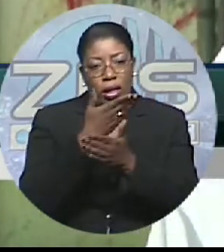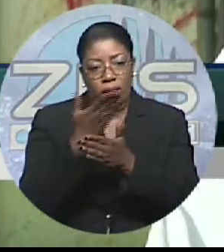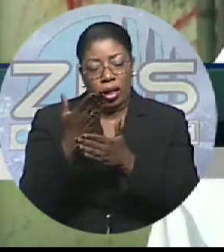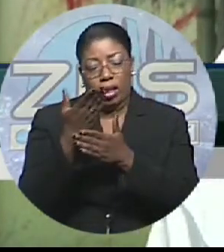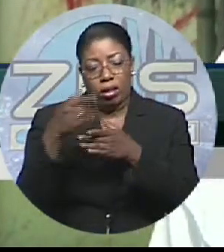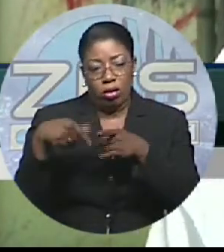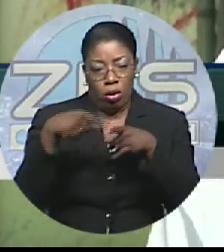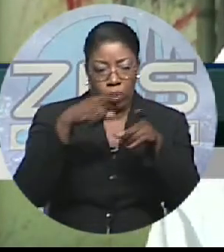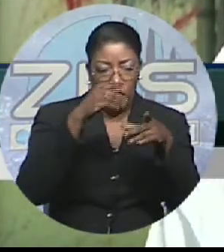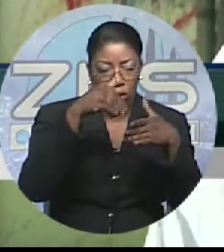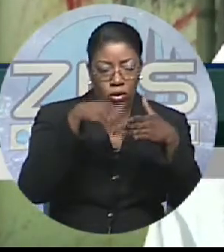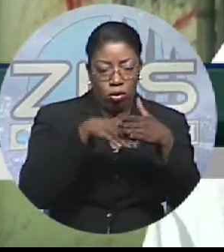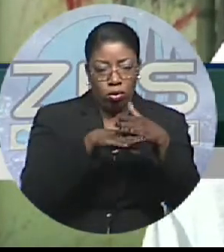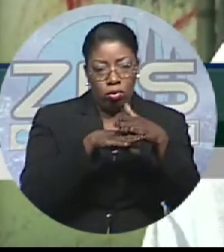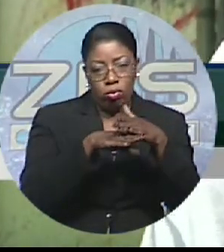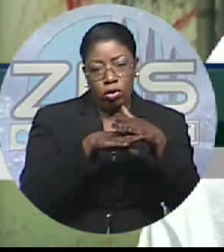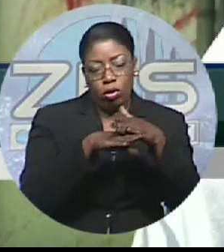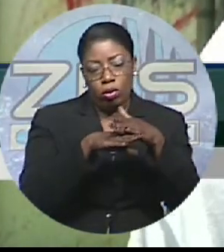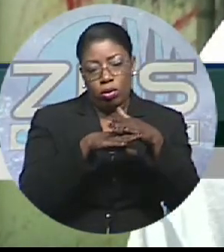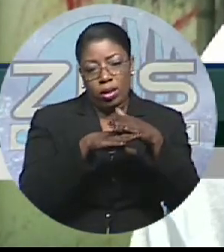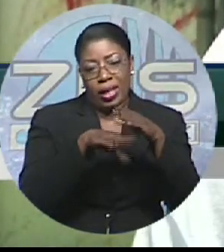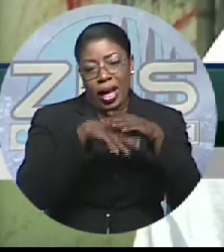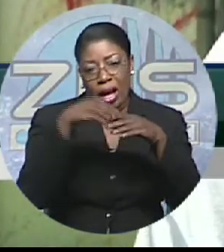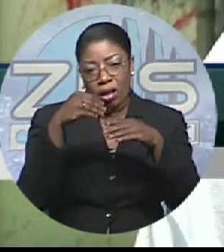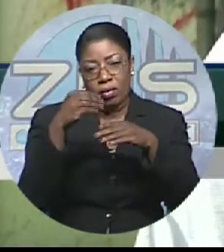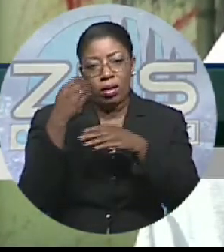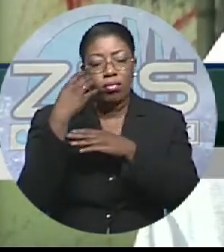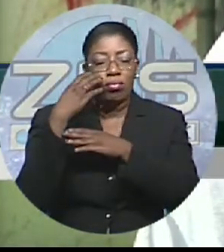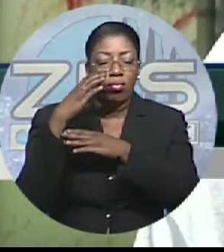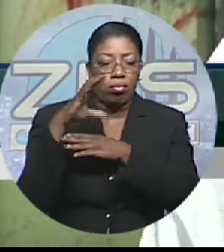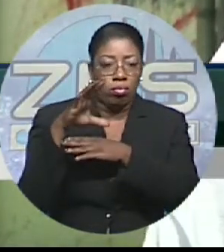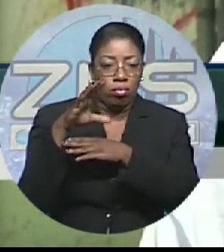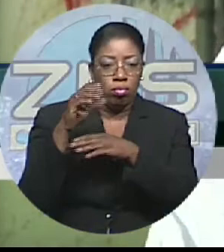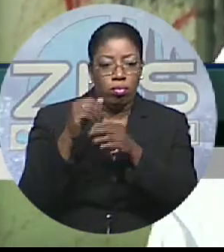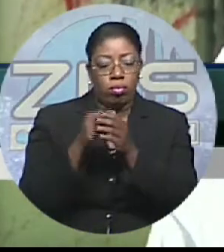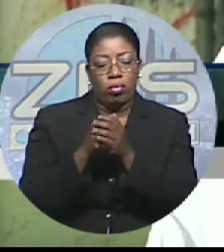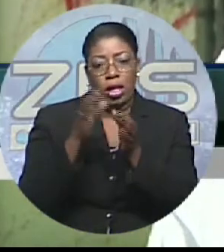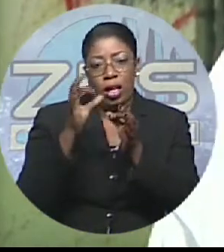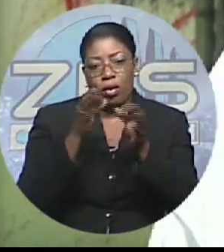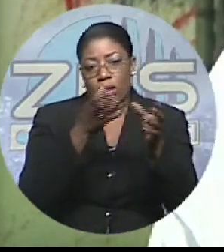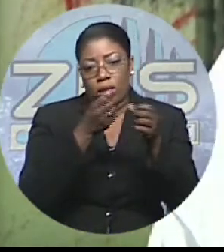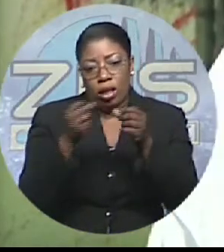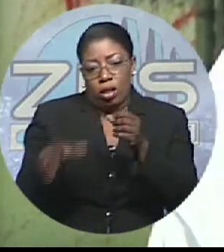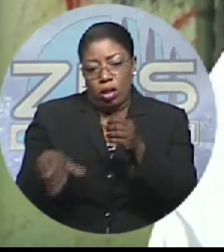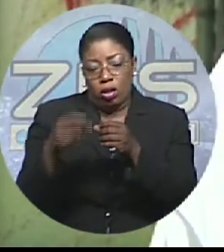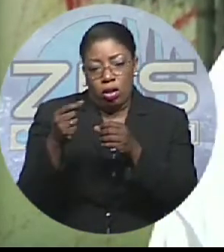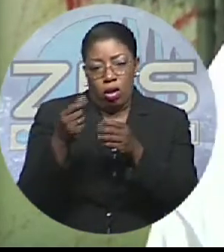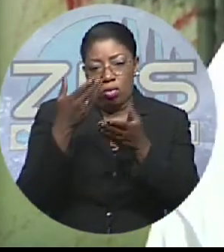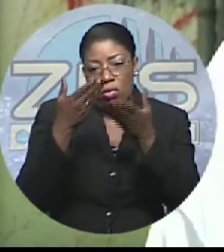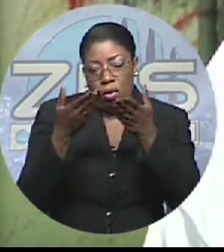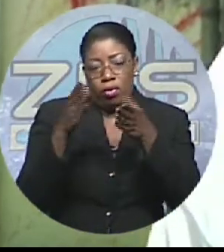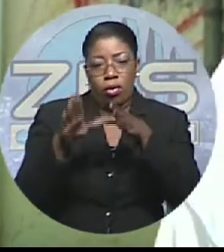in and get out of this kind of type of heat. If you are going to take your dog, example, for a